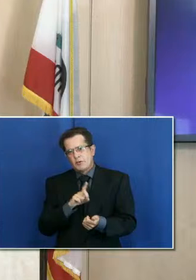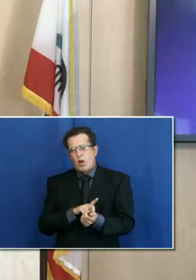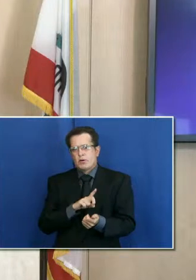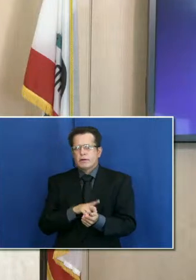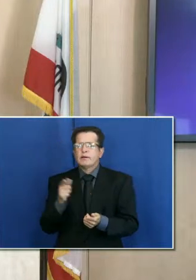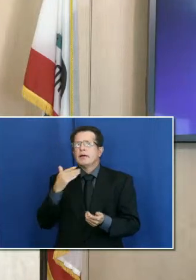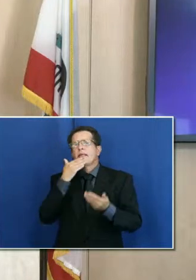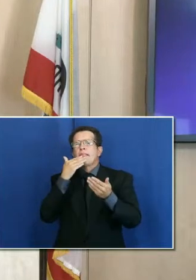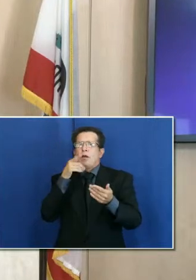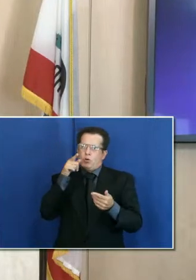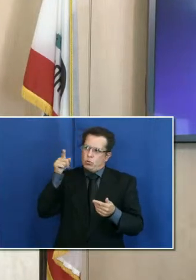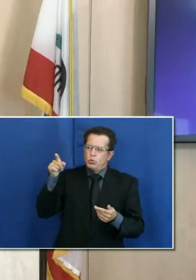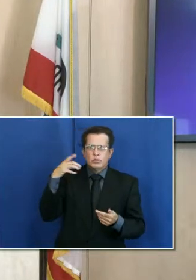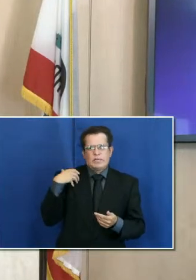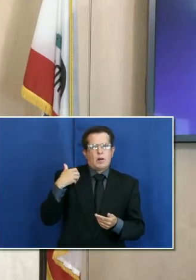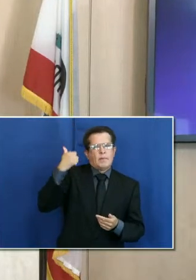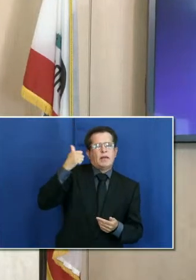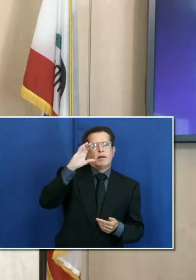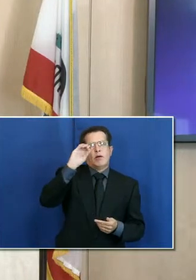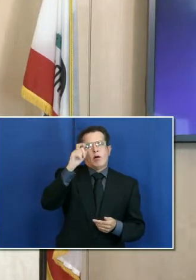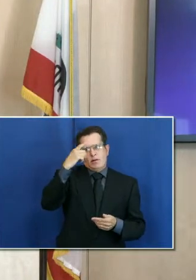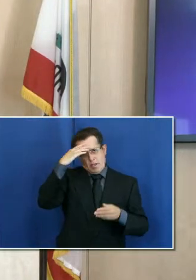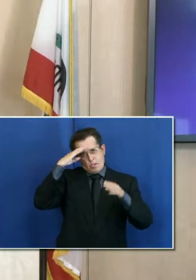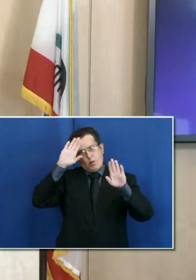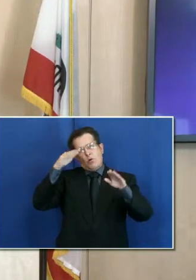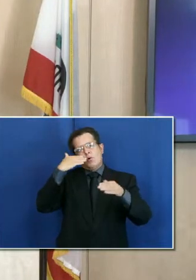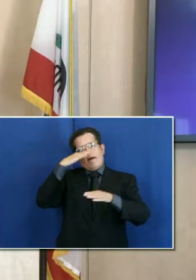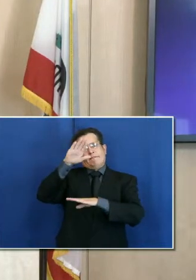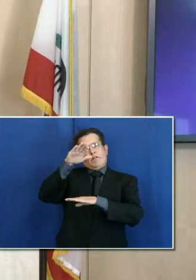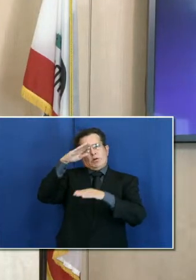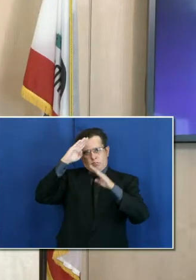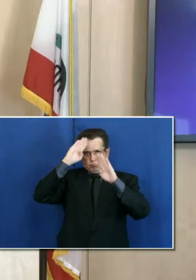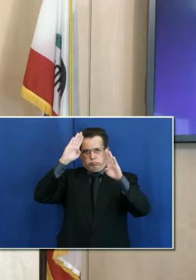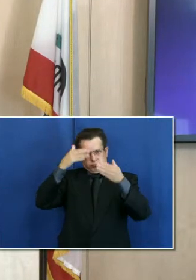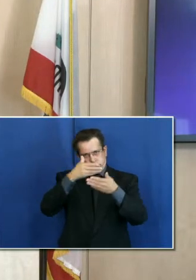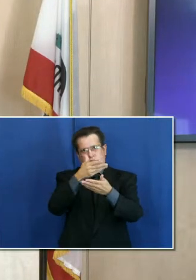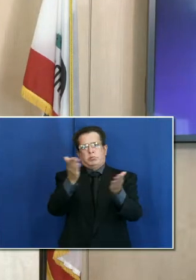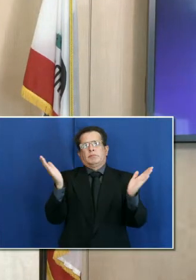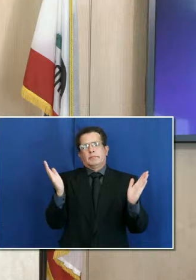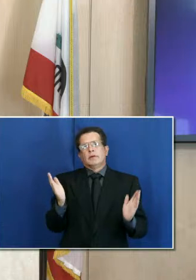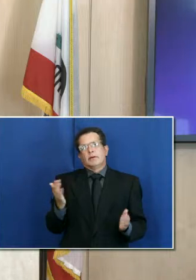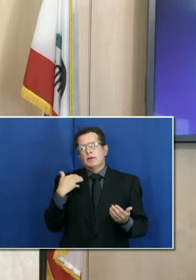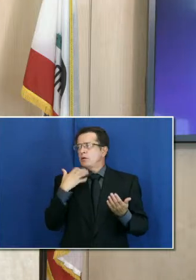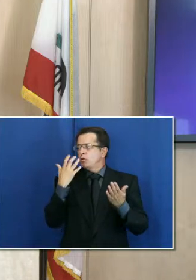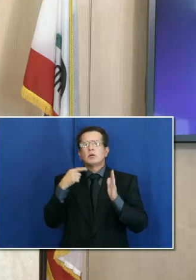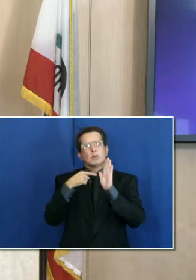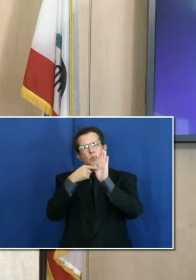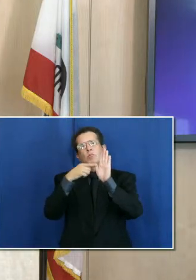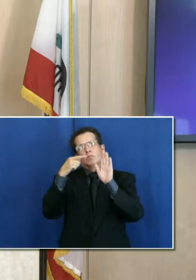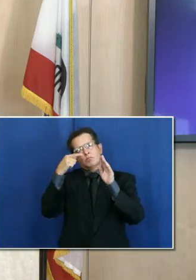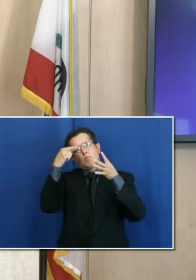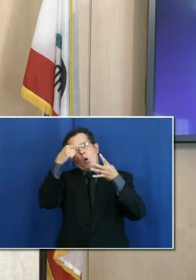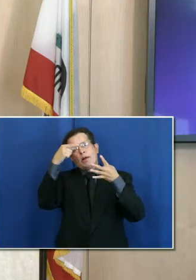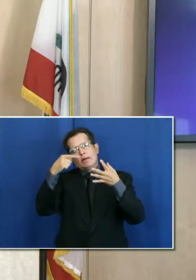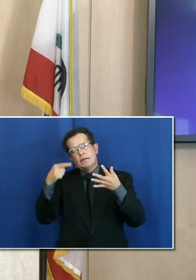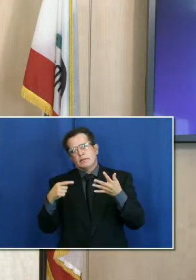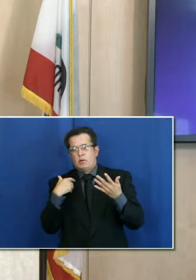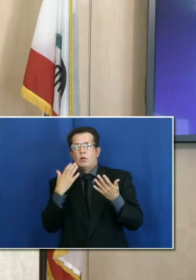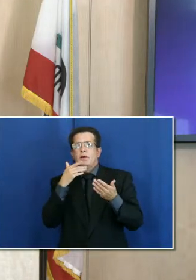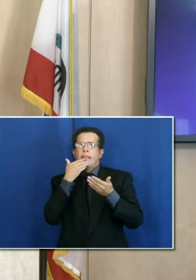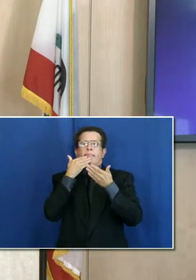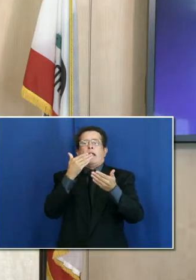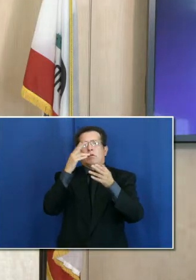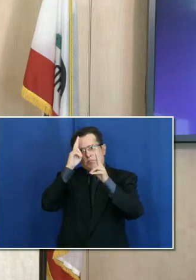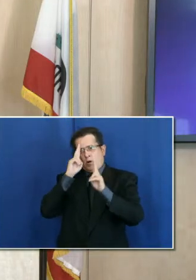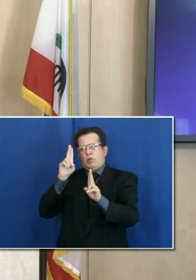Thank you, Chairman Cox. Well, good afternoon. I'd like to make several brief points today. First of all, I'd like to thank all of the hospitals